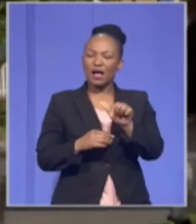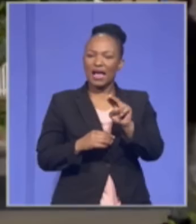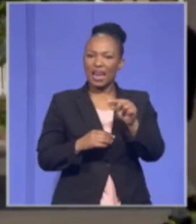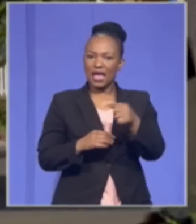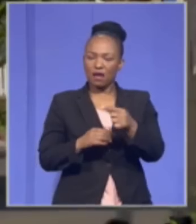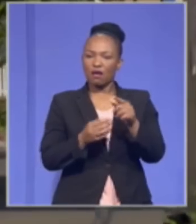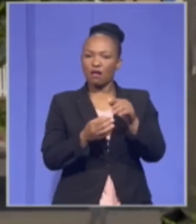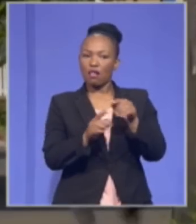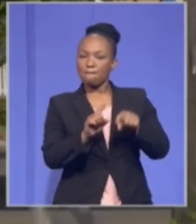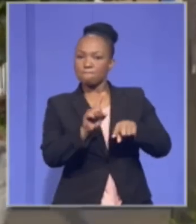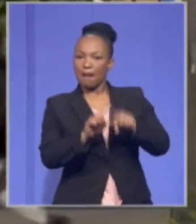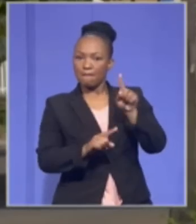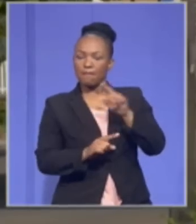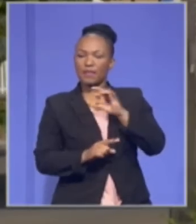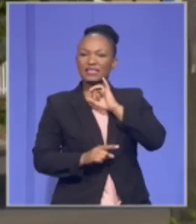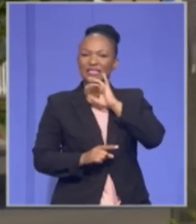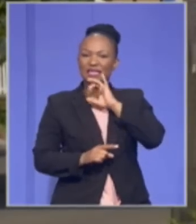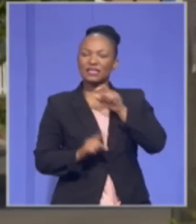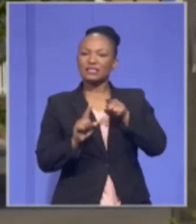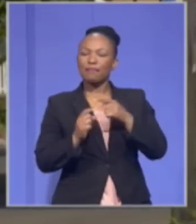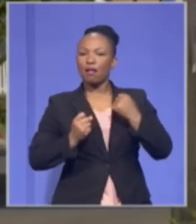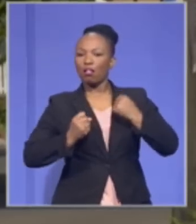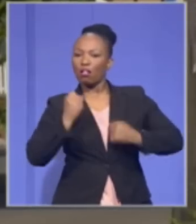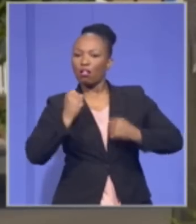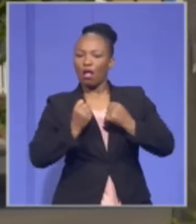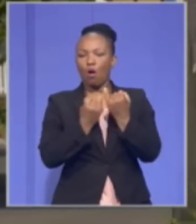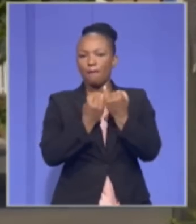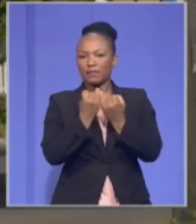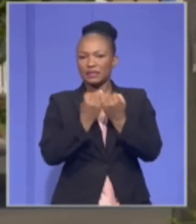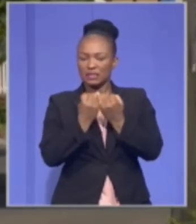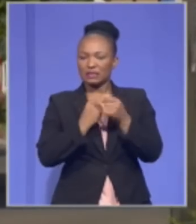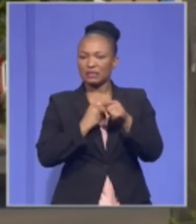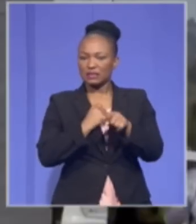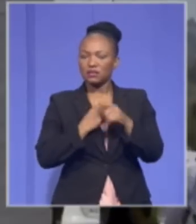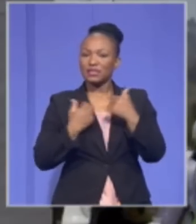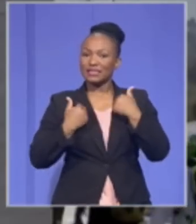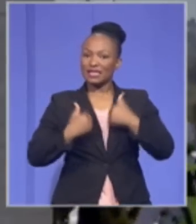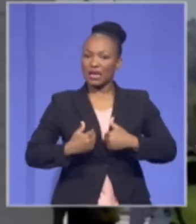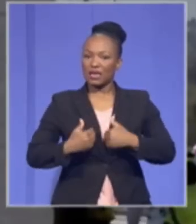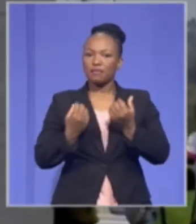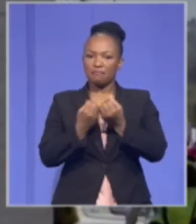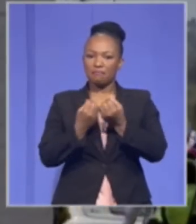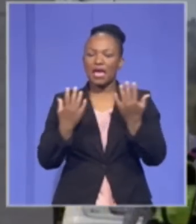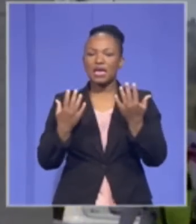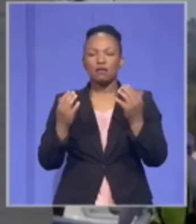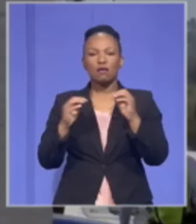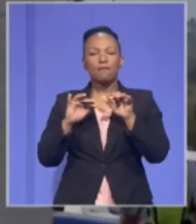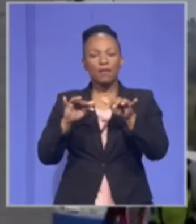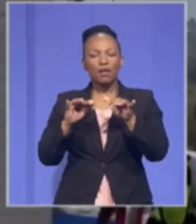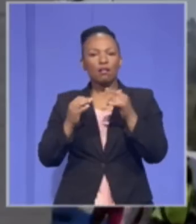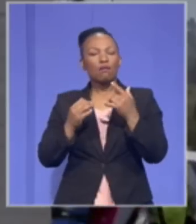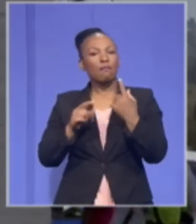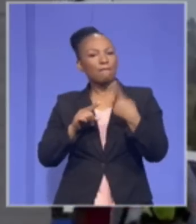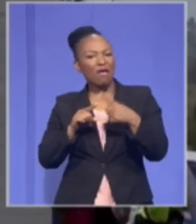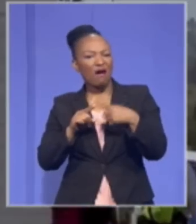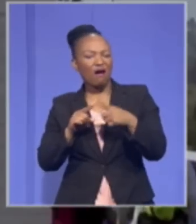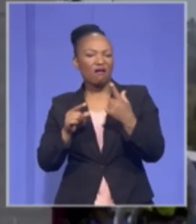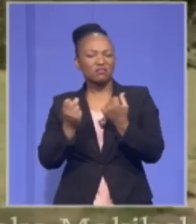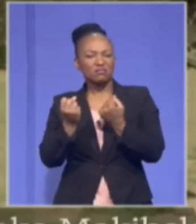e šitana le lebelo la Soweto Marathon ka Sontaga. Diketekete tša ba atlete ba thomile go